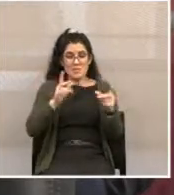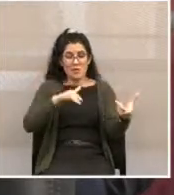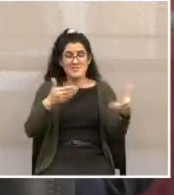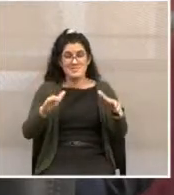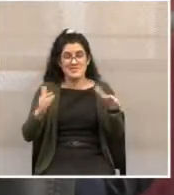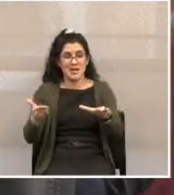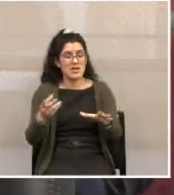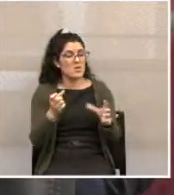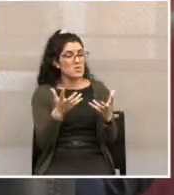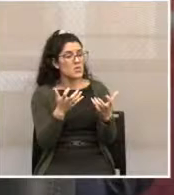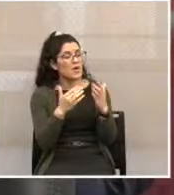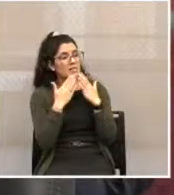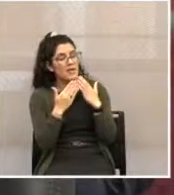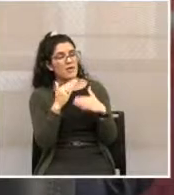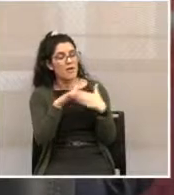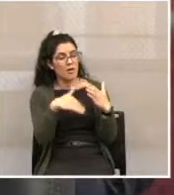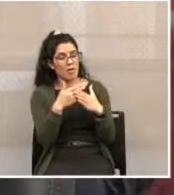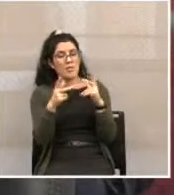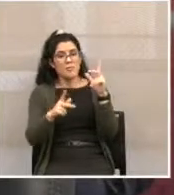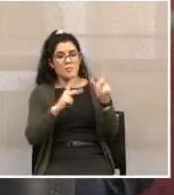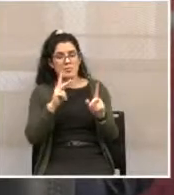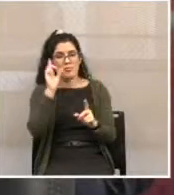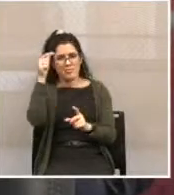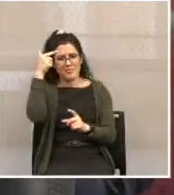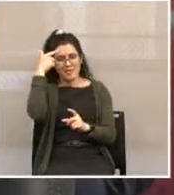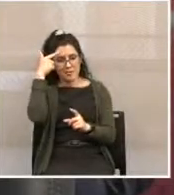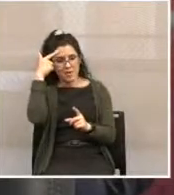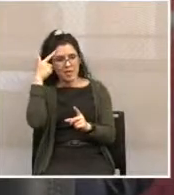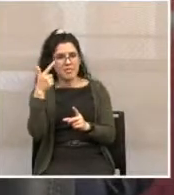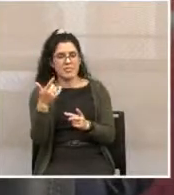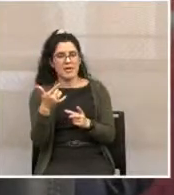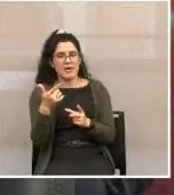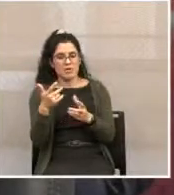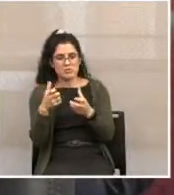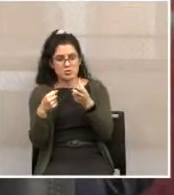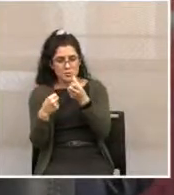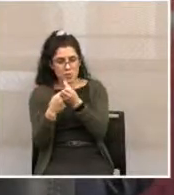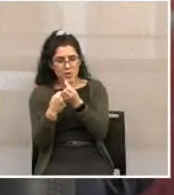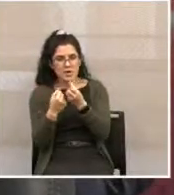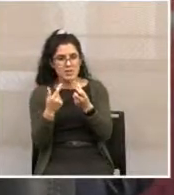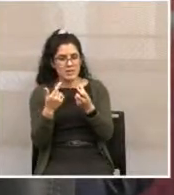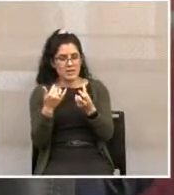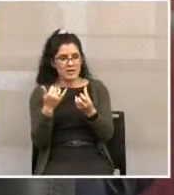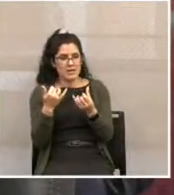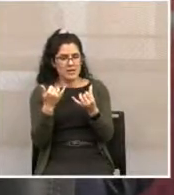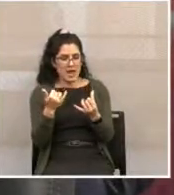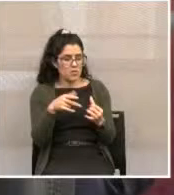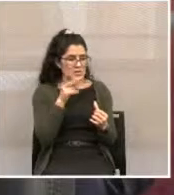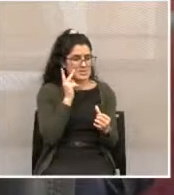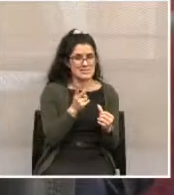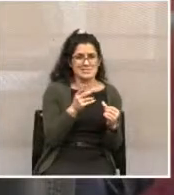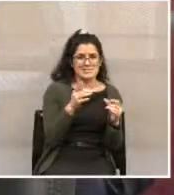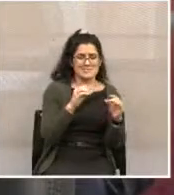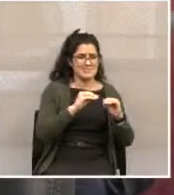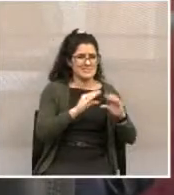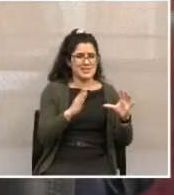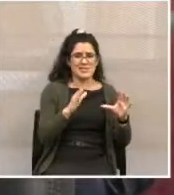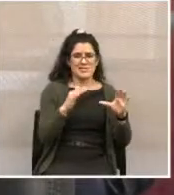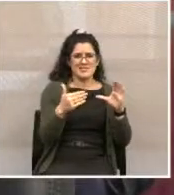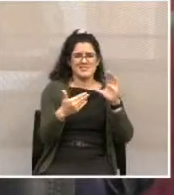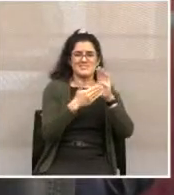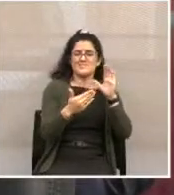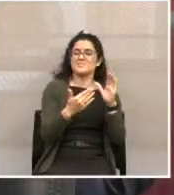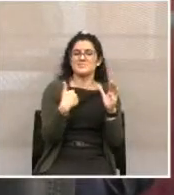everyone, all of our elected officials who are defending democracy, because we are seeing very clear attacks on our democracy. And